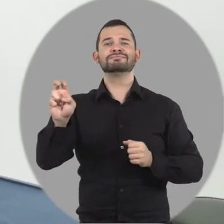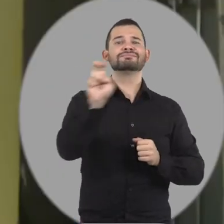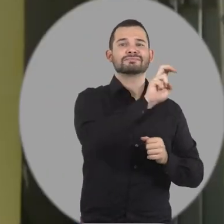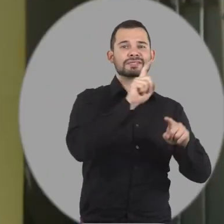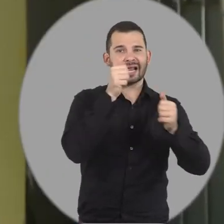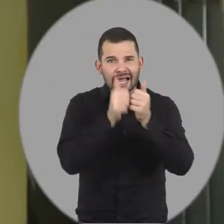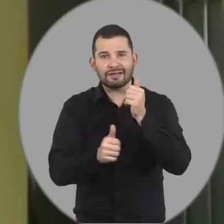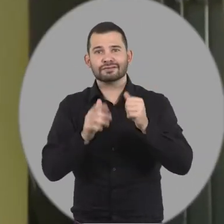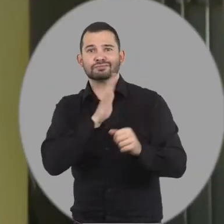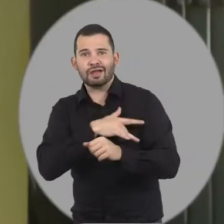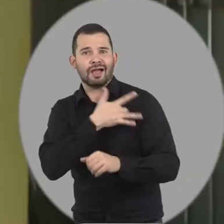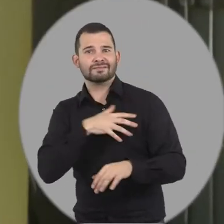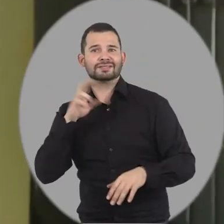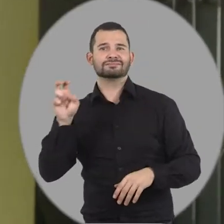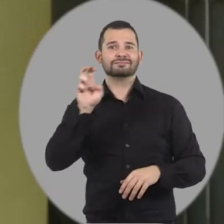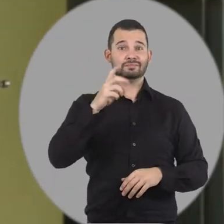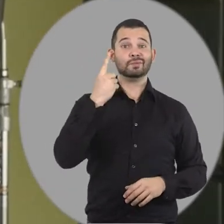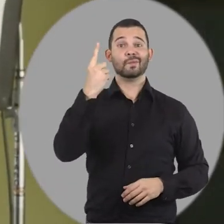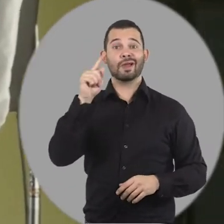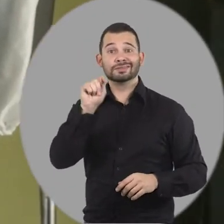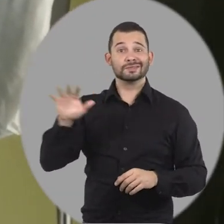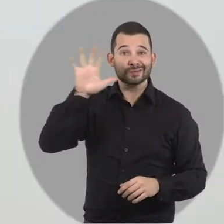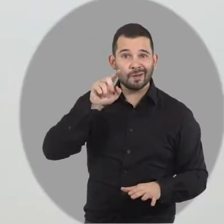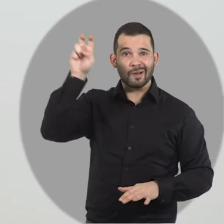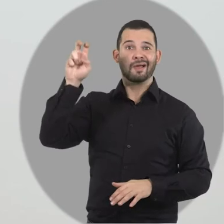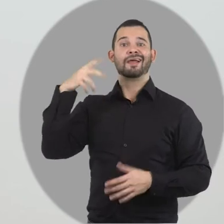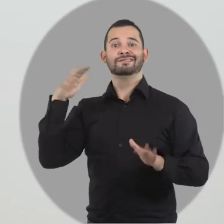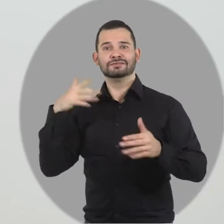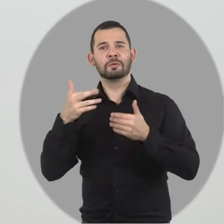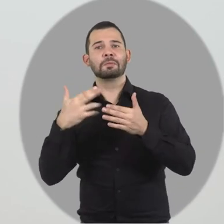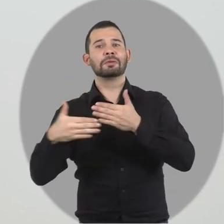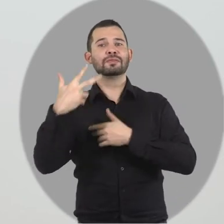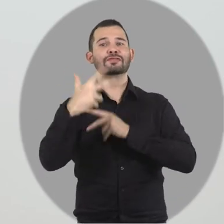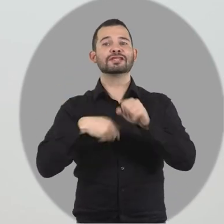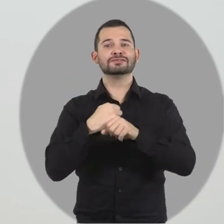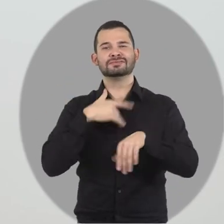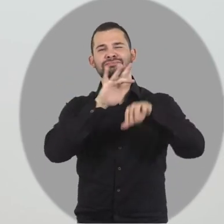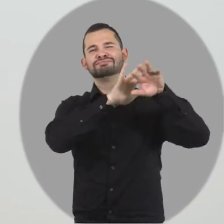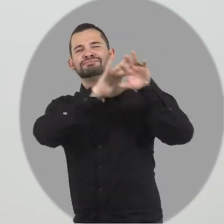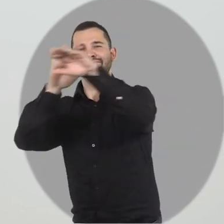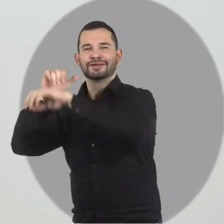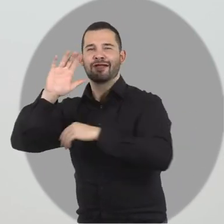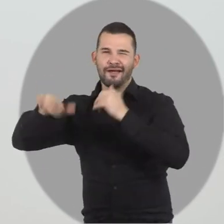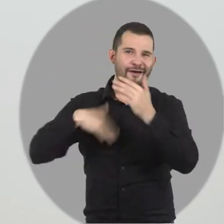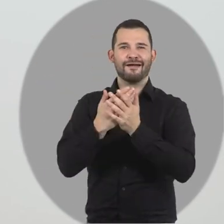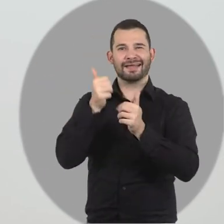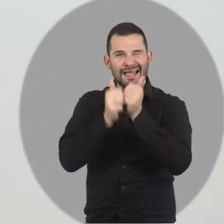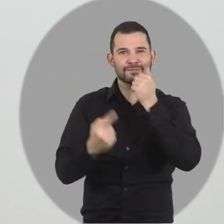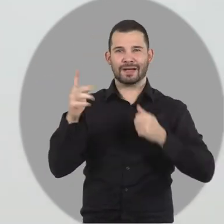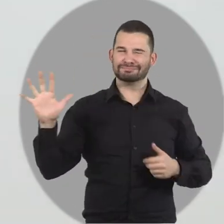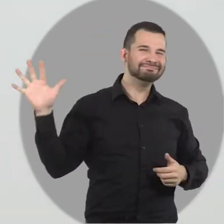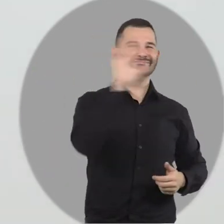in Canada and one territory. And I'm hoping that through another 3 years in this company, I'll have seen every territory and